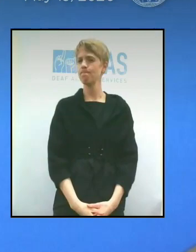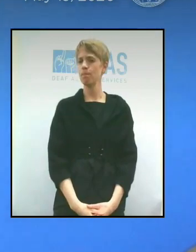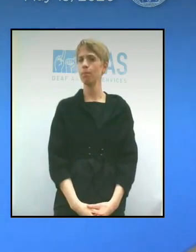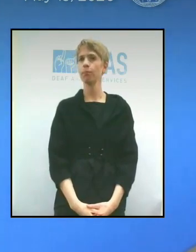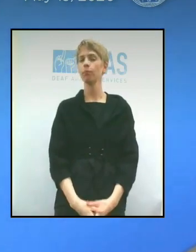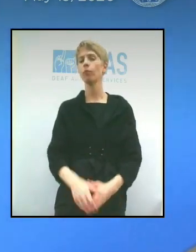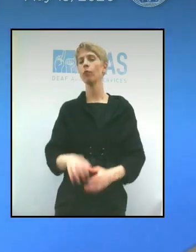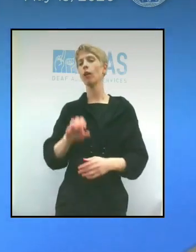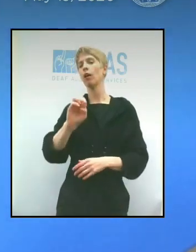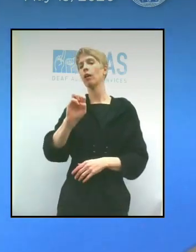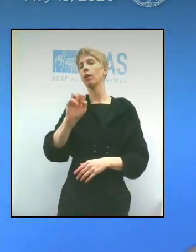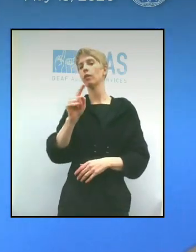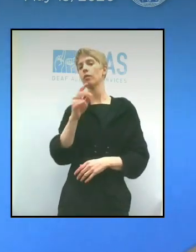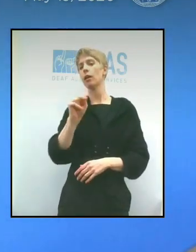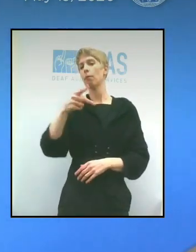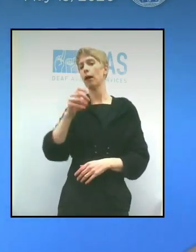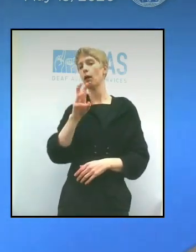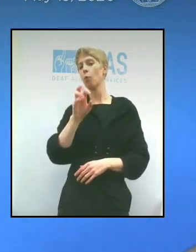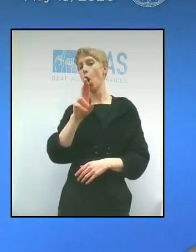Ethan Powers, B News.